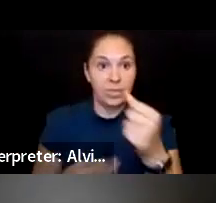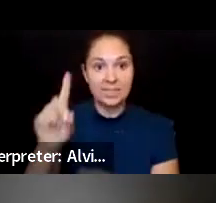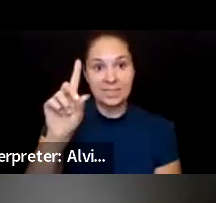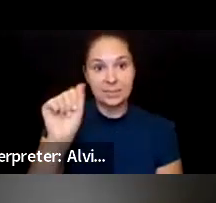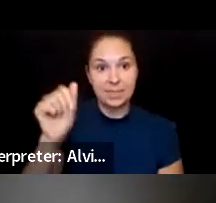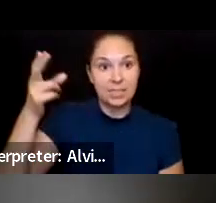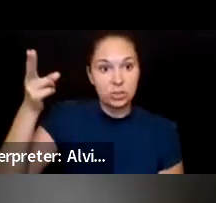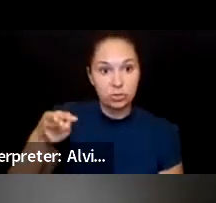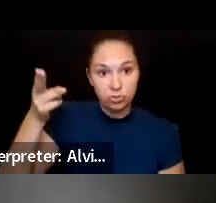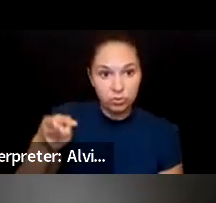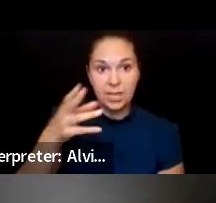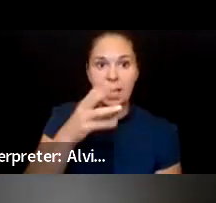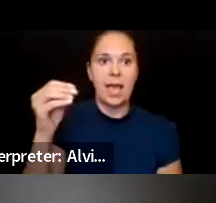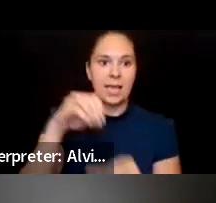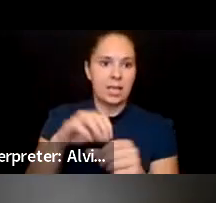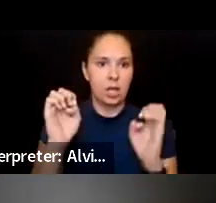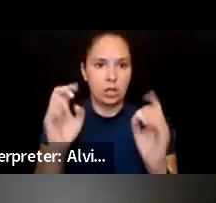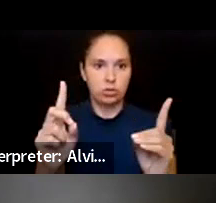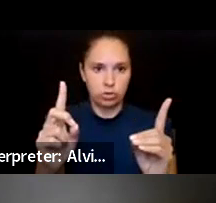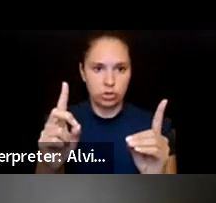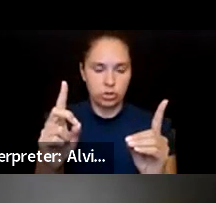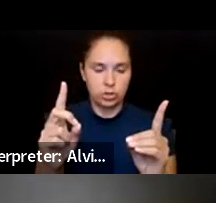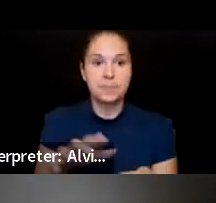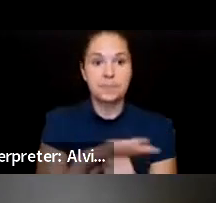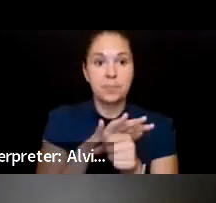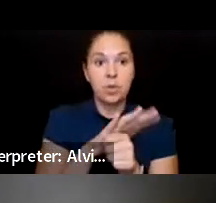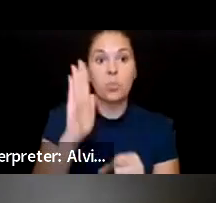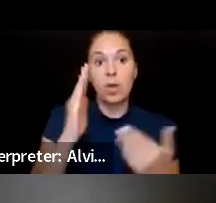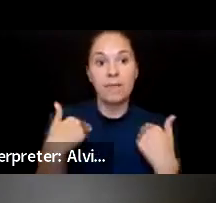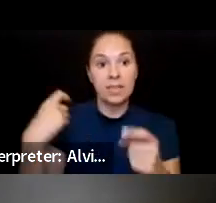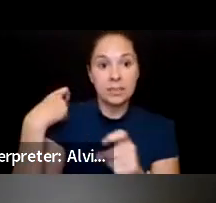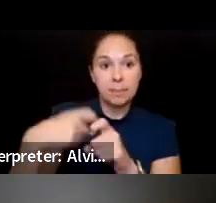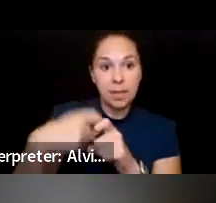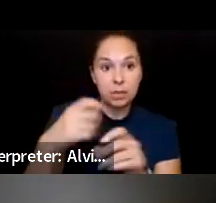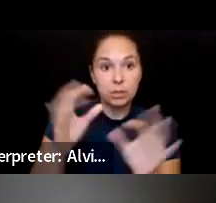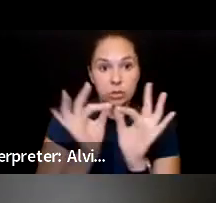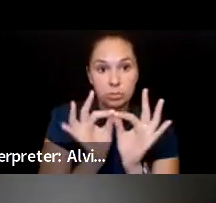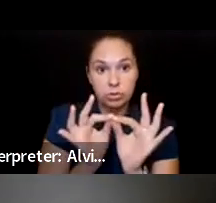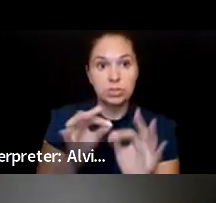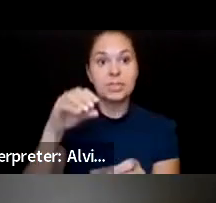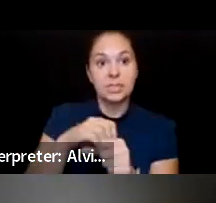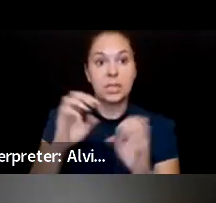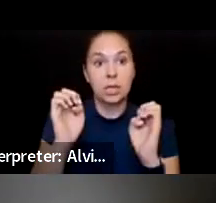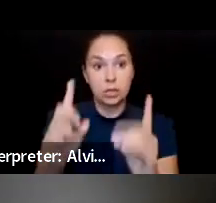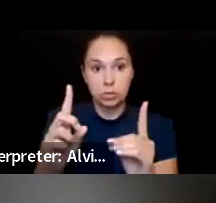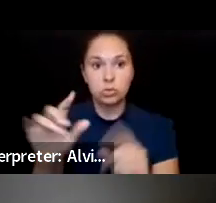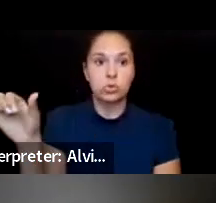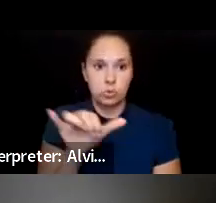history and in education. There will be Spanish interpretation in education as